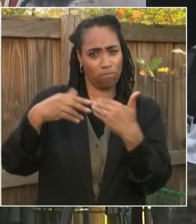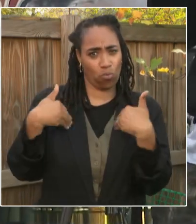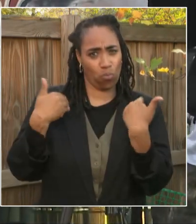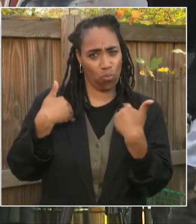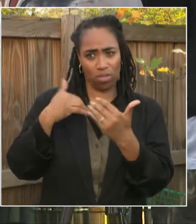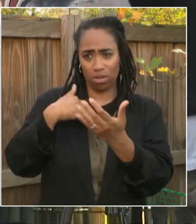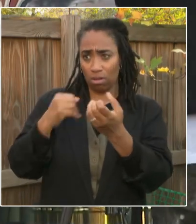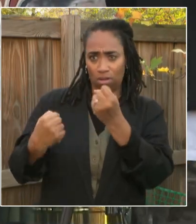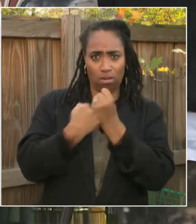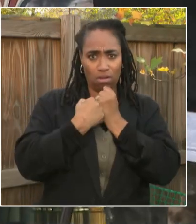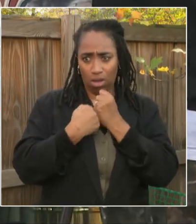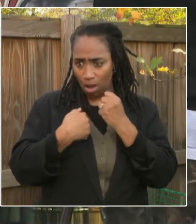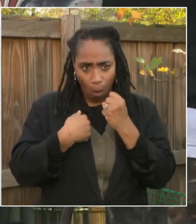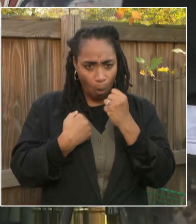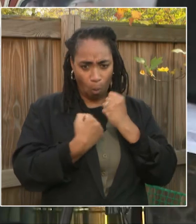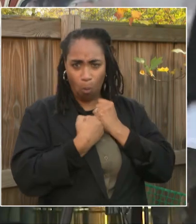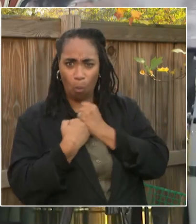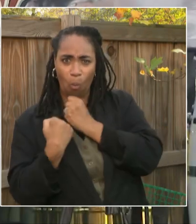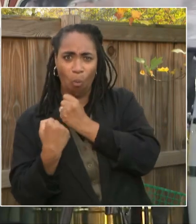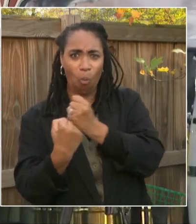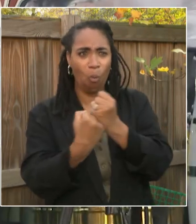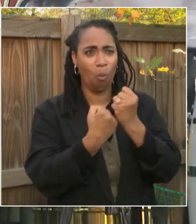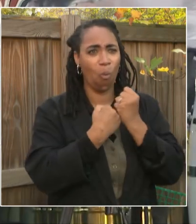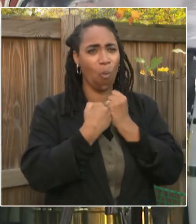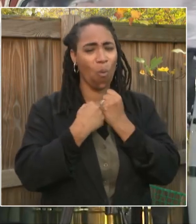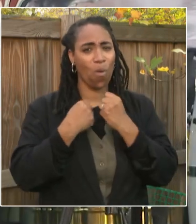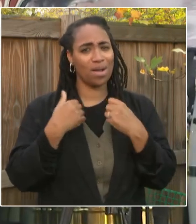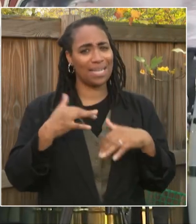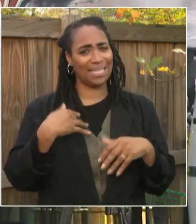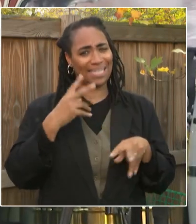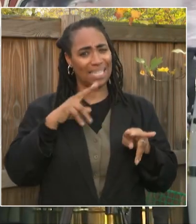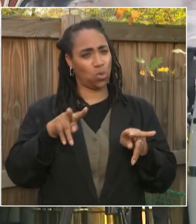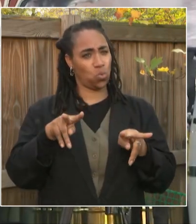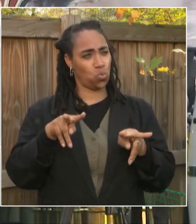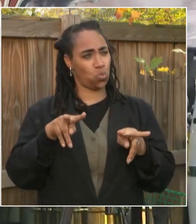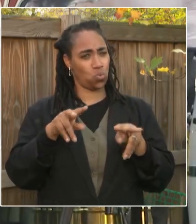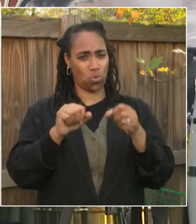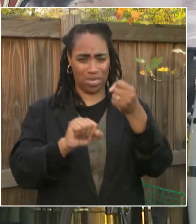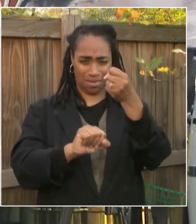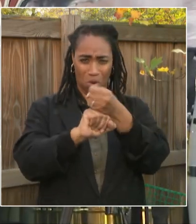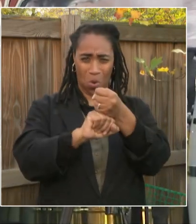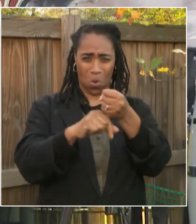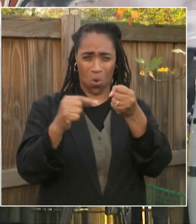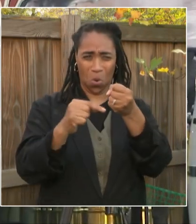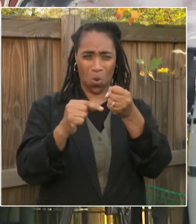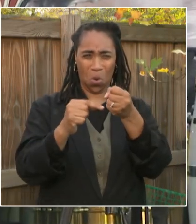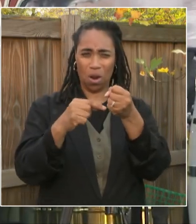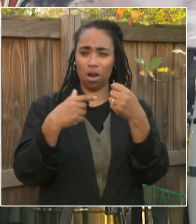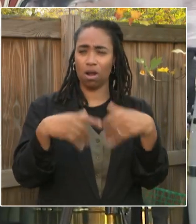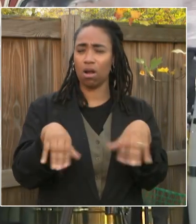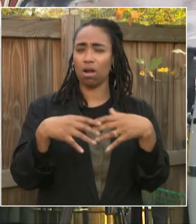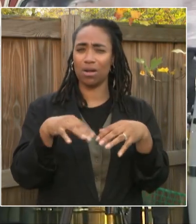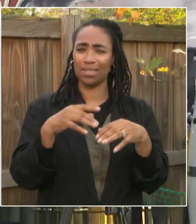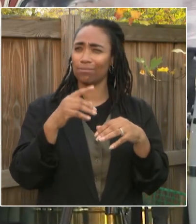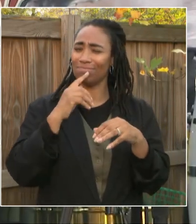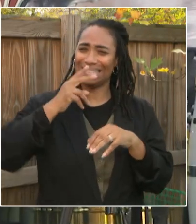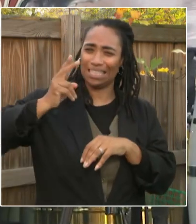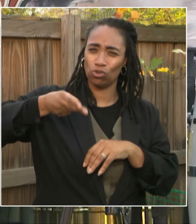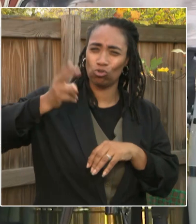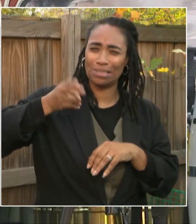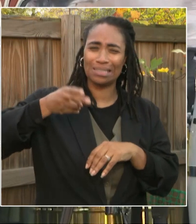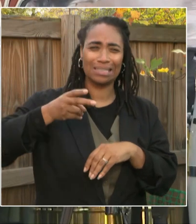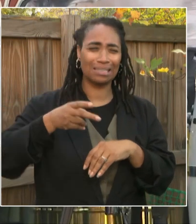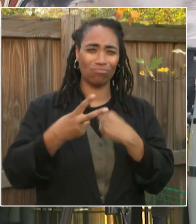this building, but it was more than that. It was about what saving this building represents: creativity, opportunity,